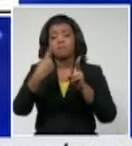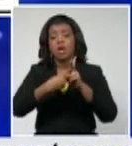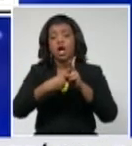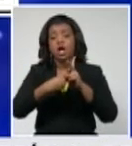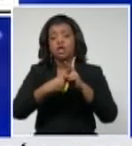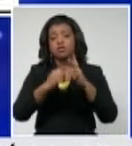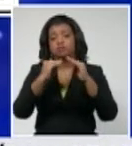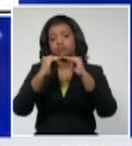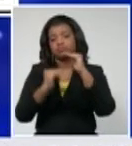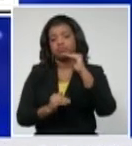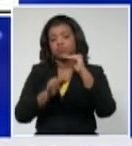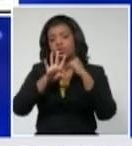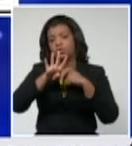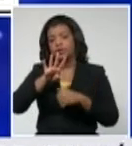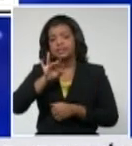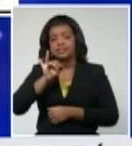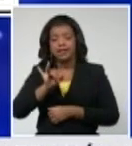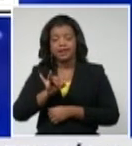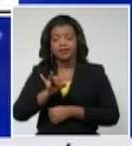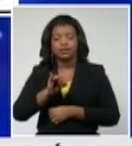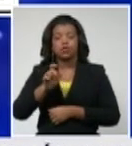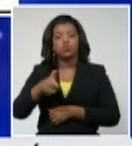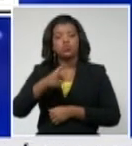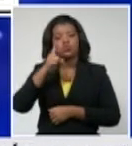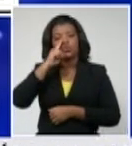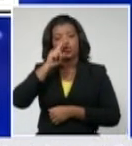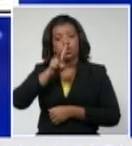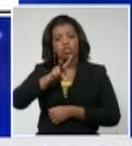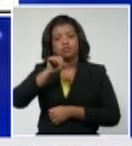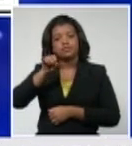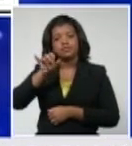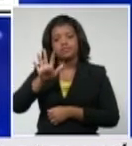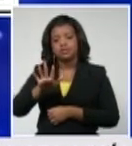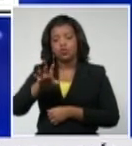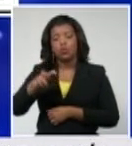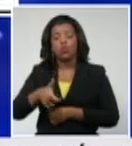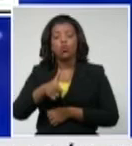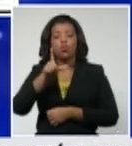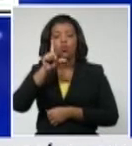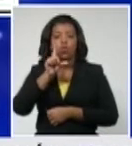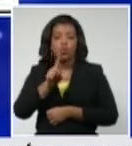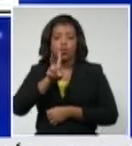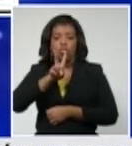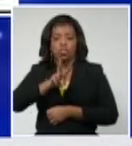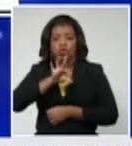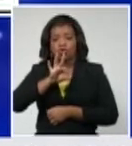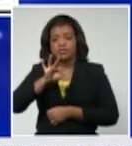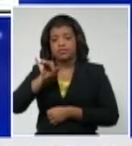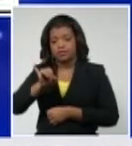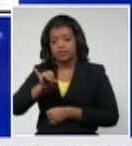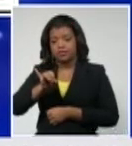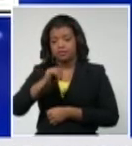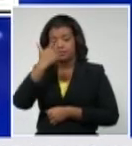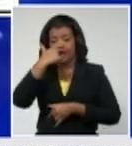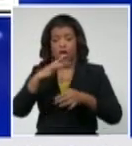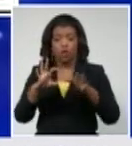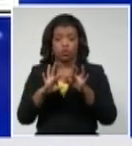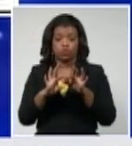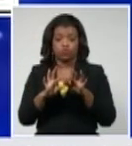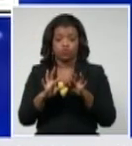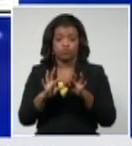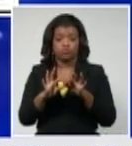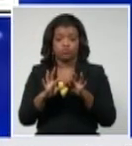1,432, through to September with 1,605. This number started to decline in October with